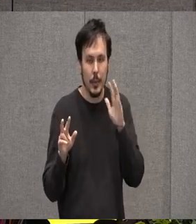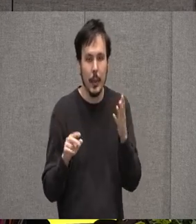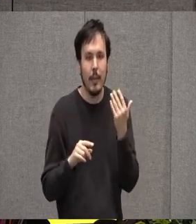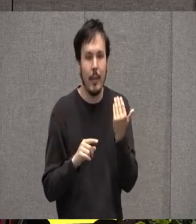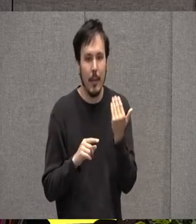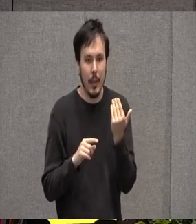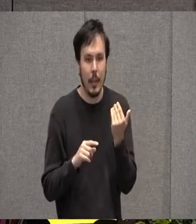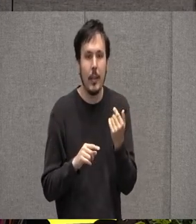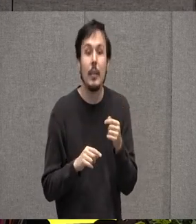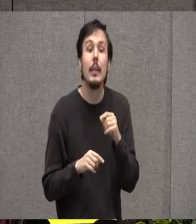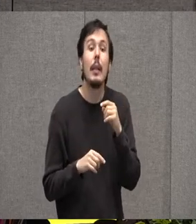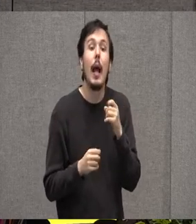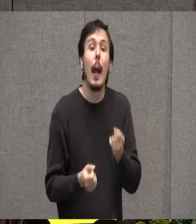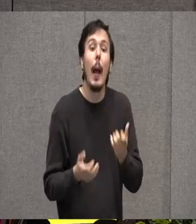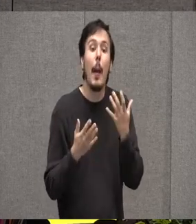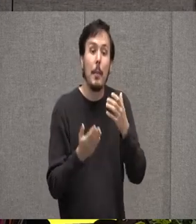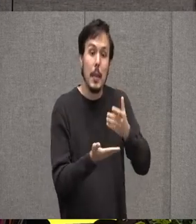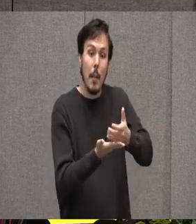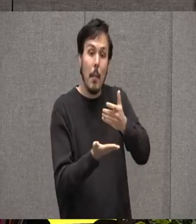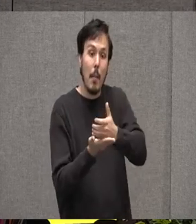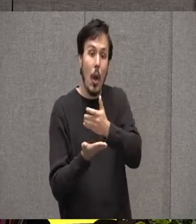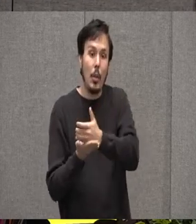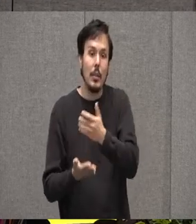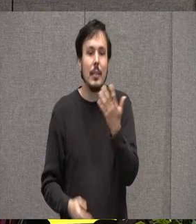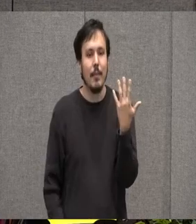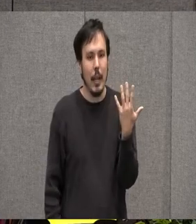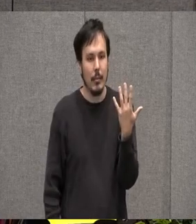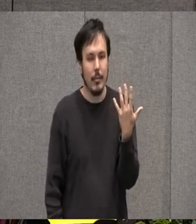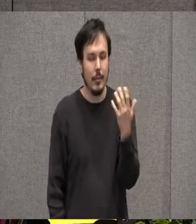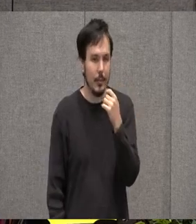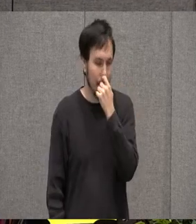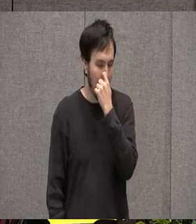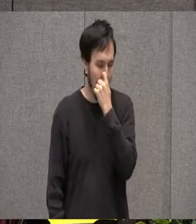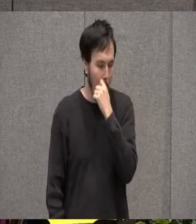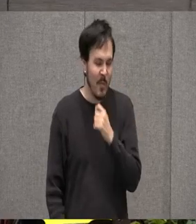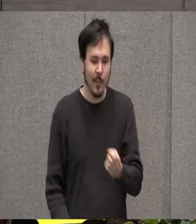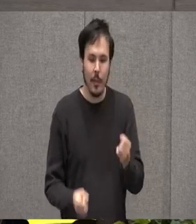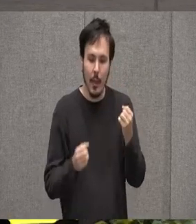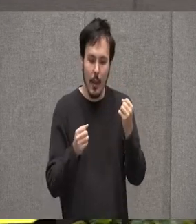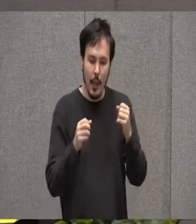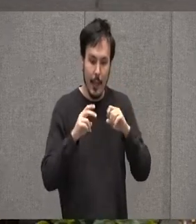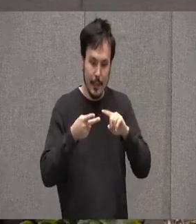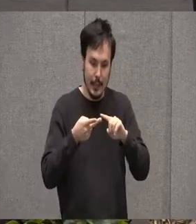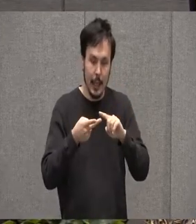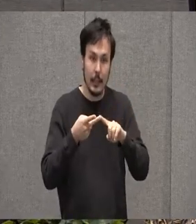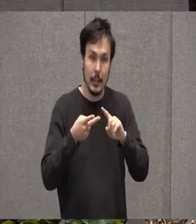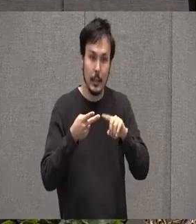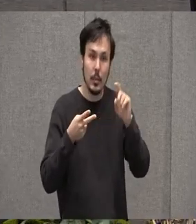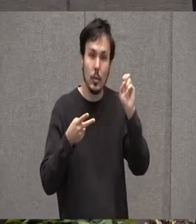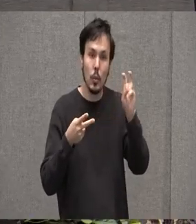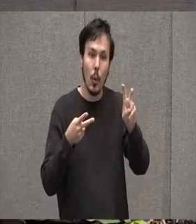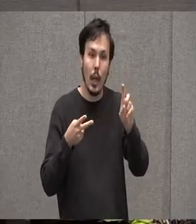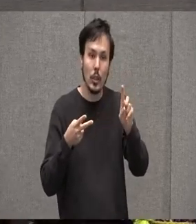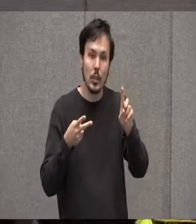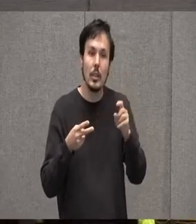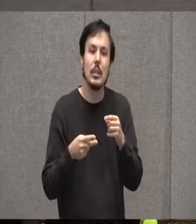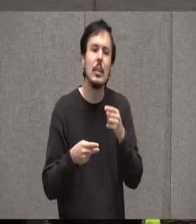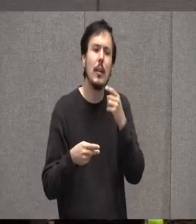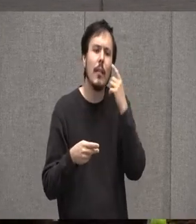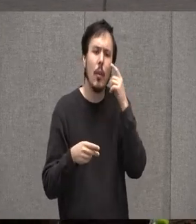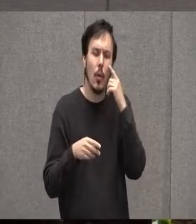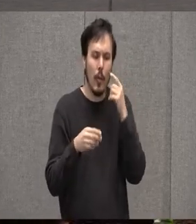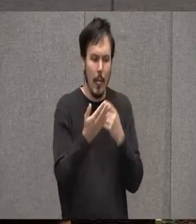was 5 pots. All right, number 2. How many pots can Mr. Garcia arrange along the side of the box that